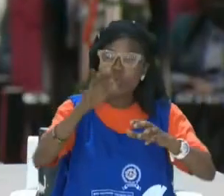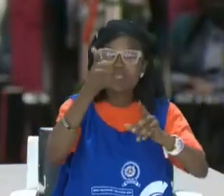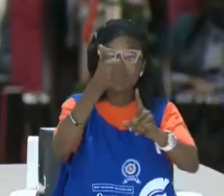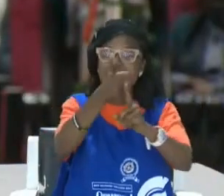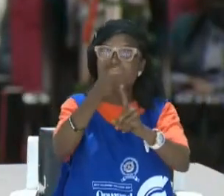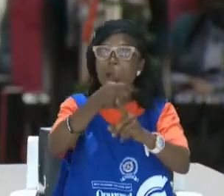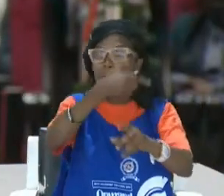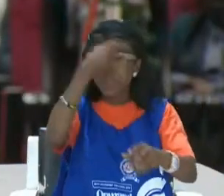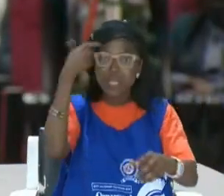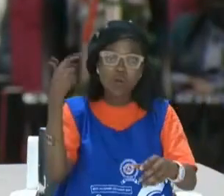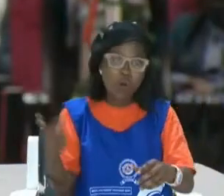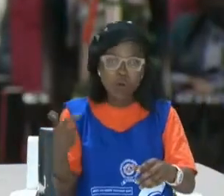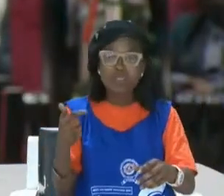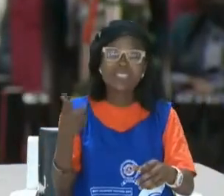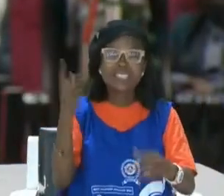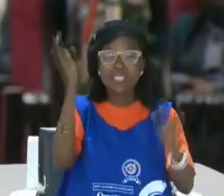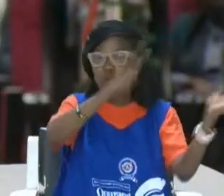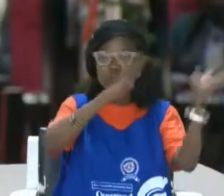Because the wind will blow.